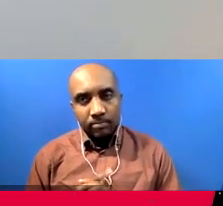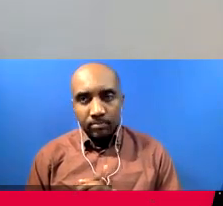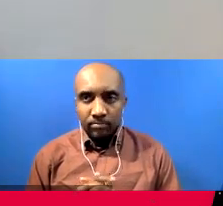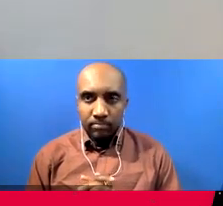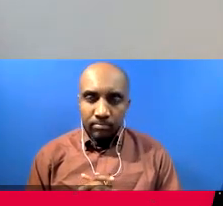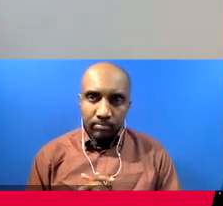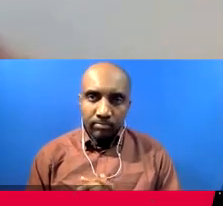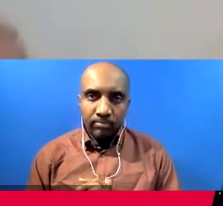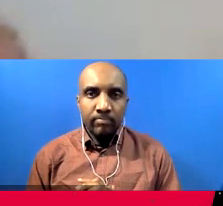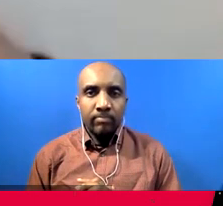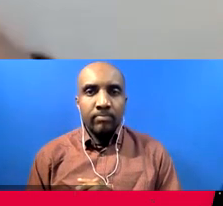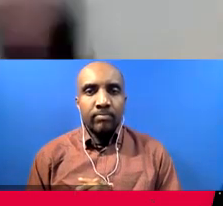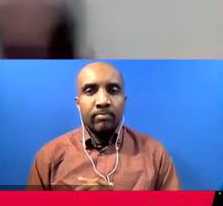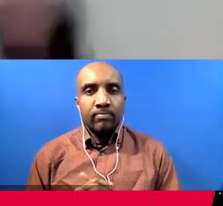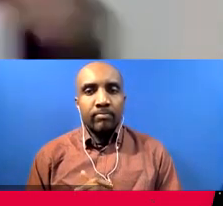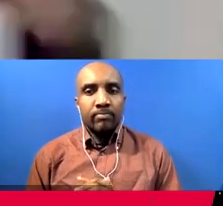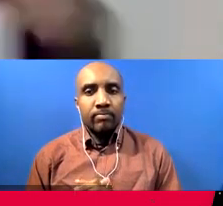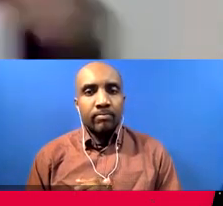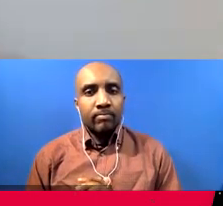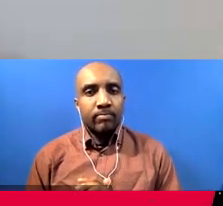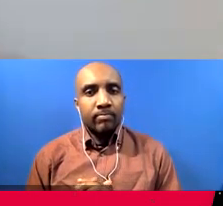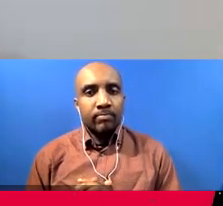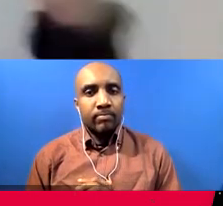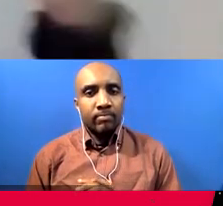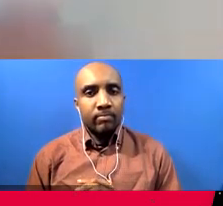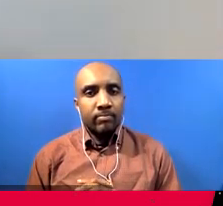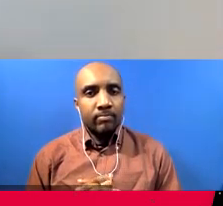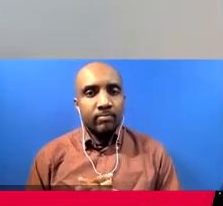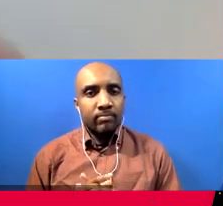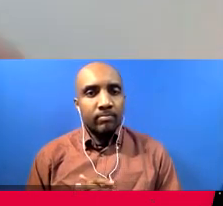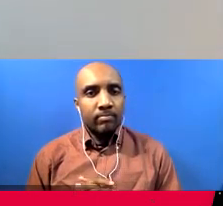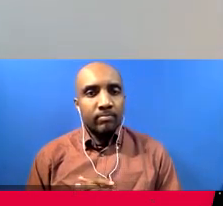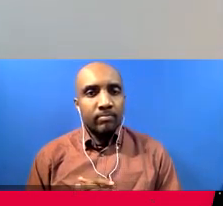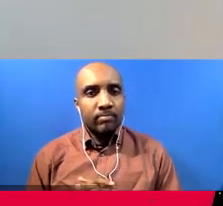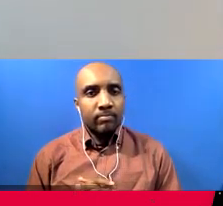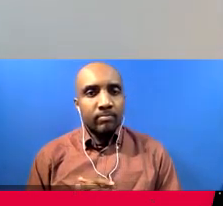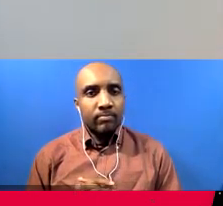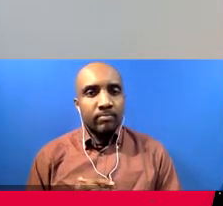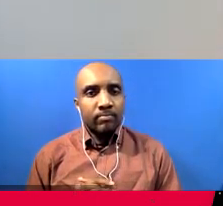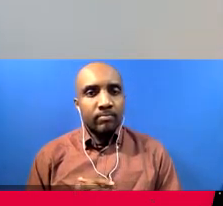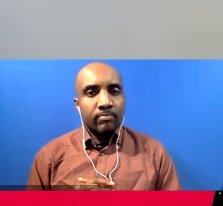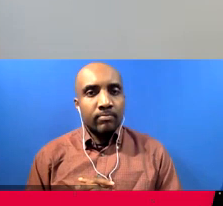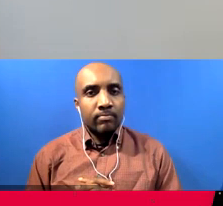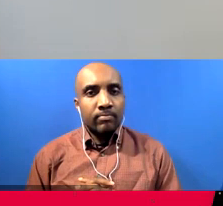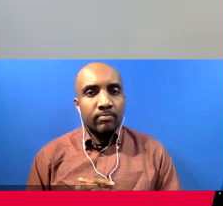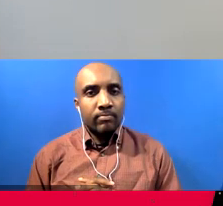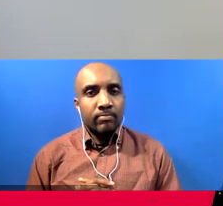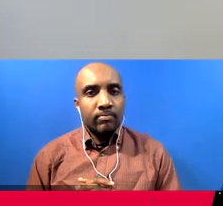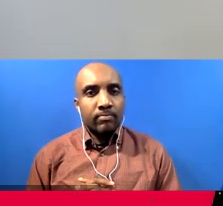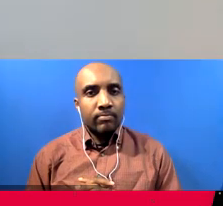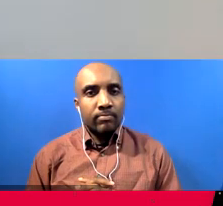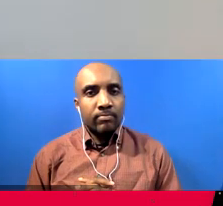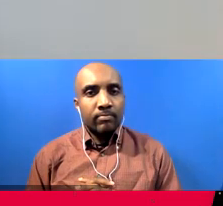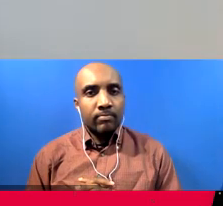sciences. And I think the movements that we're witnessing now globally on really prioritizing this